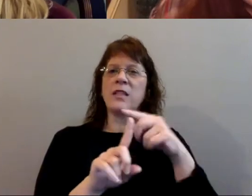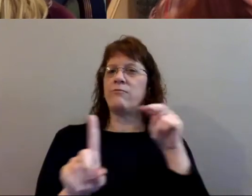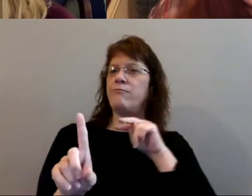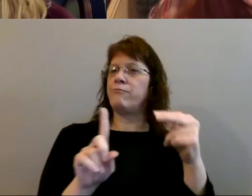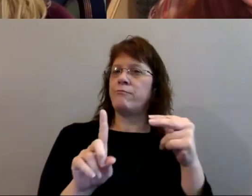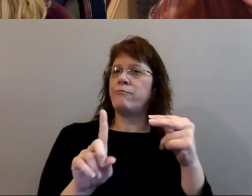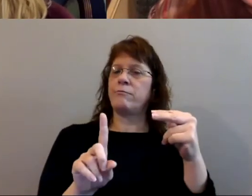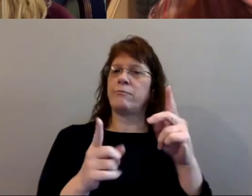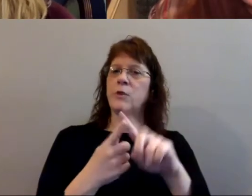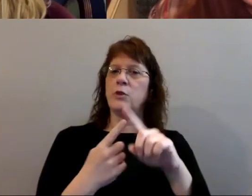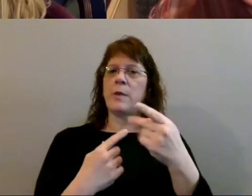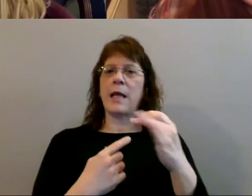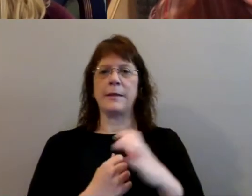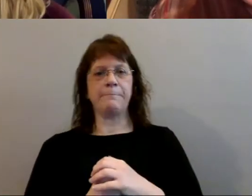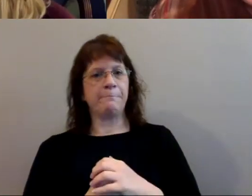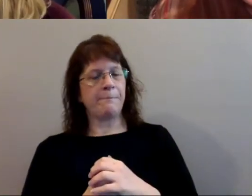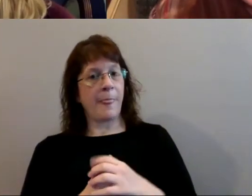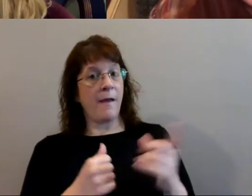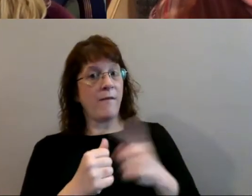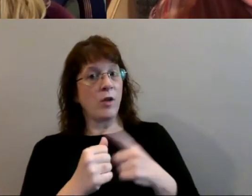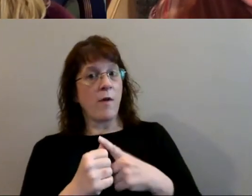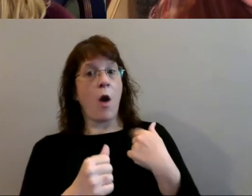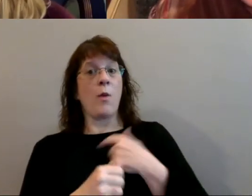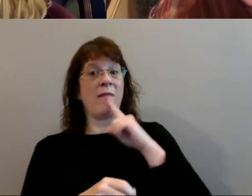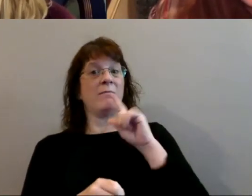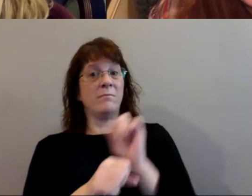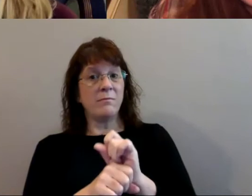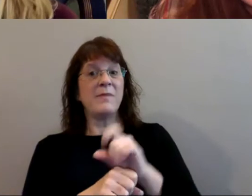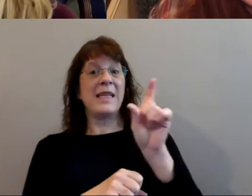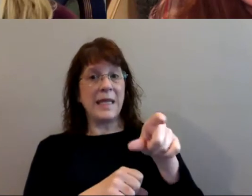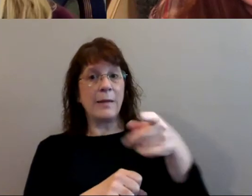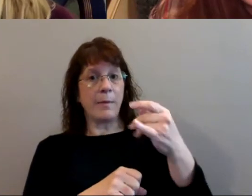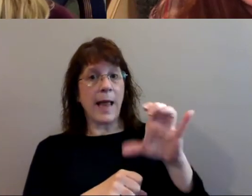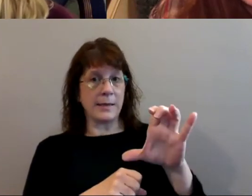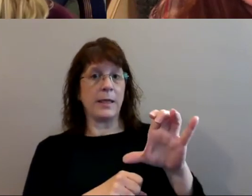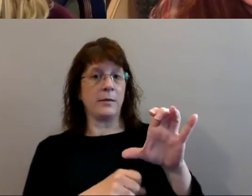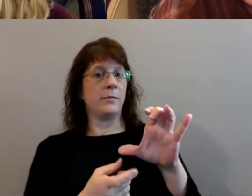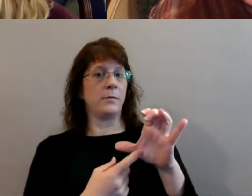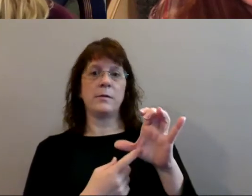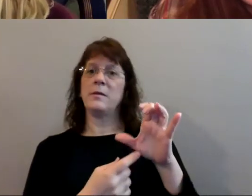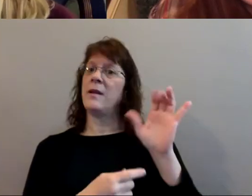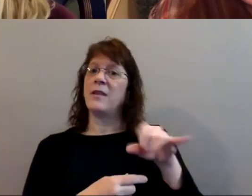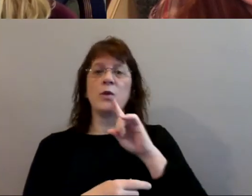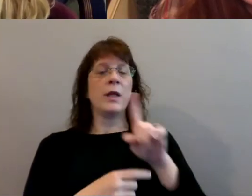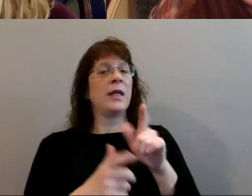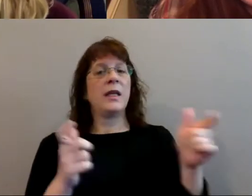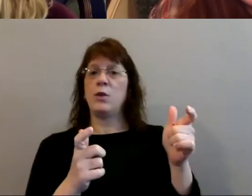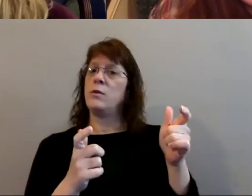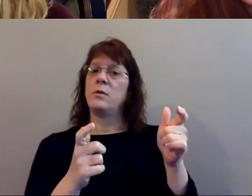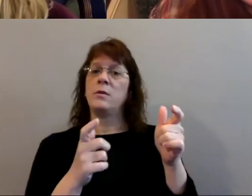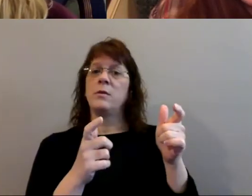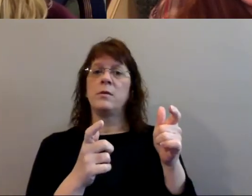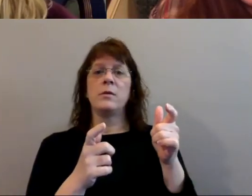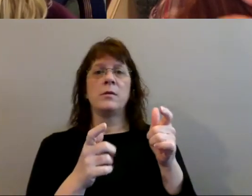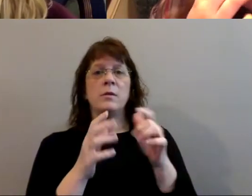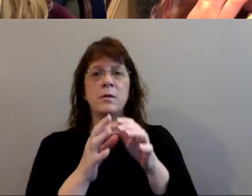here? I mean, first of all, we absolutely need it. There's no getting around that. Plastic has been just hugely instrumental in tons of